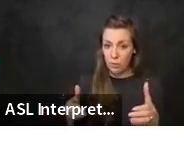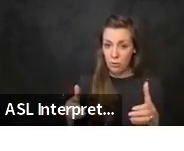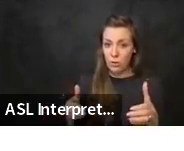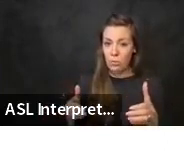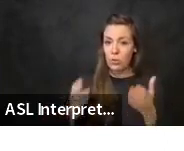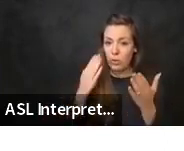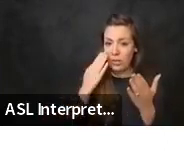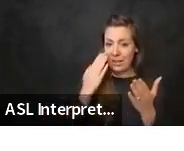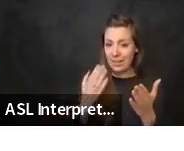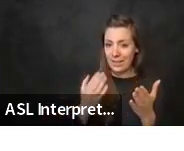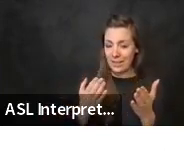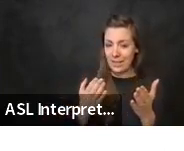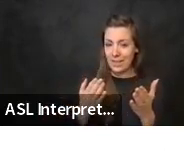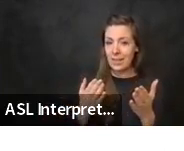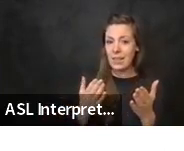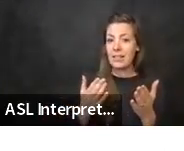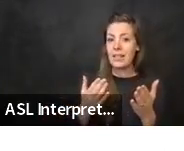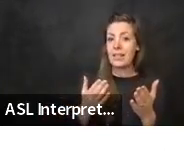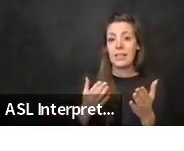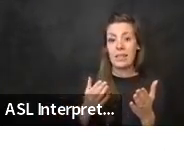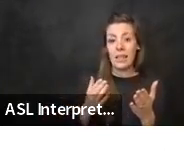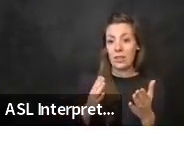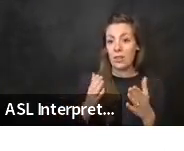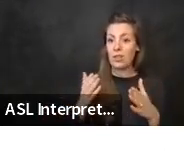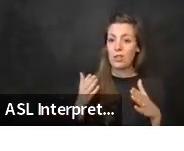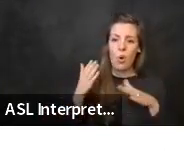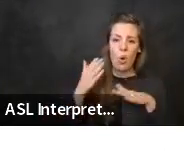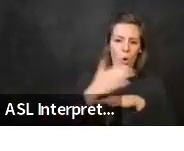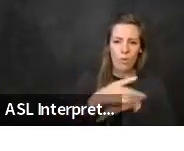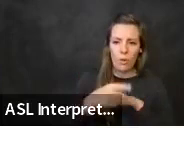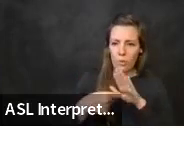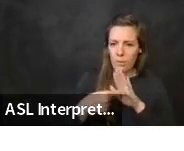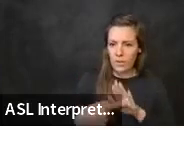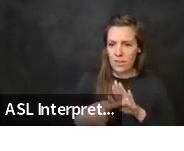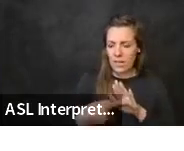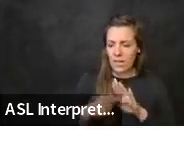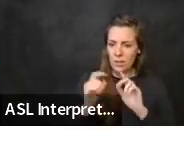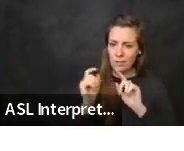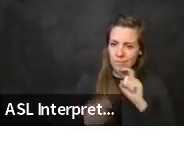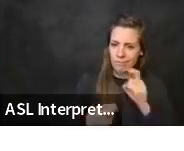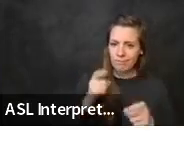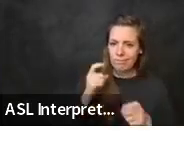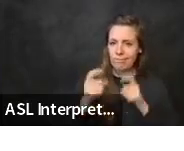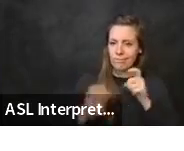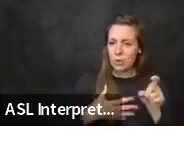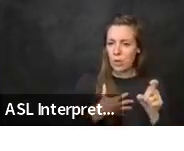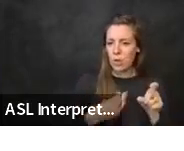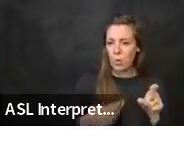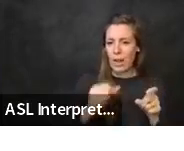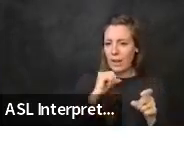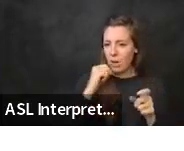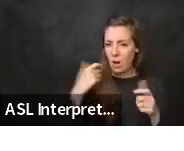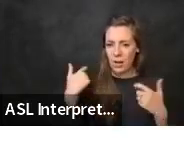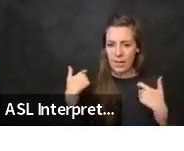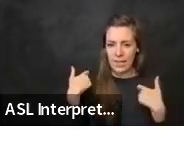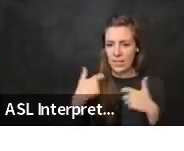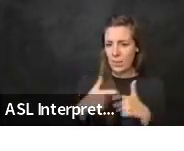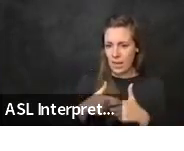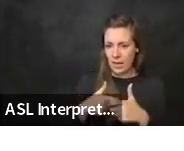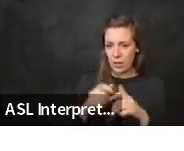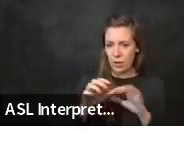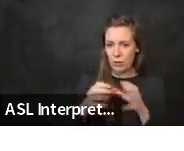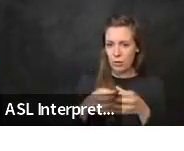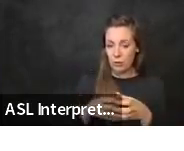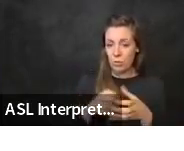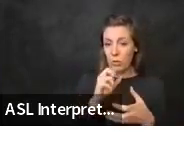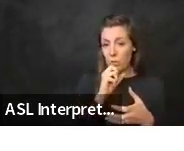group, you can also see here an overrepresentation of doses going to the white non-Hispanic population here in the orange